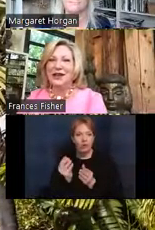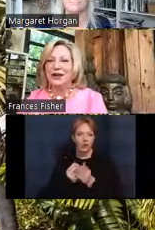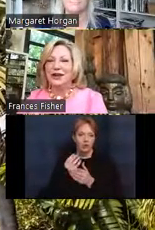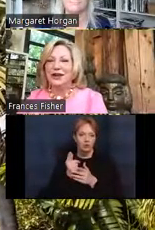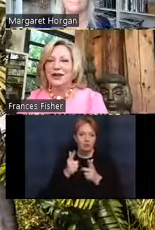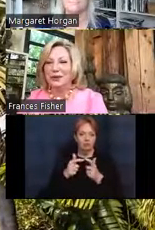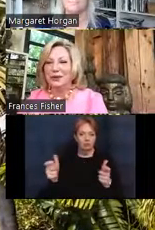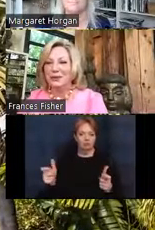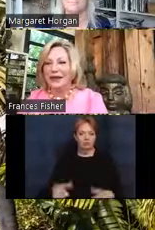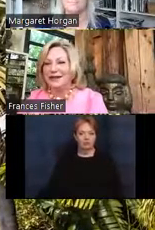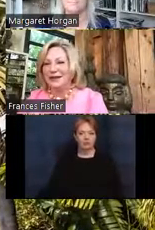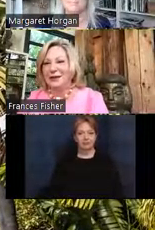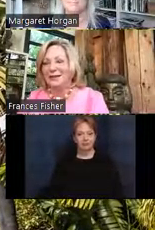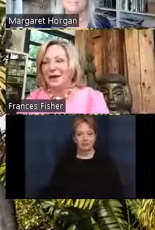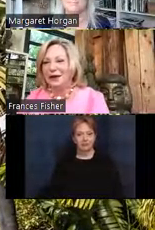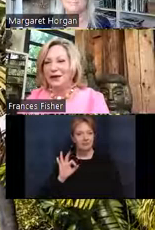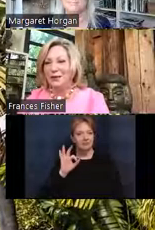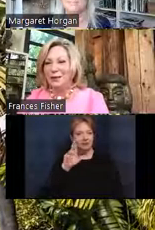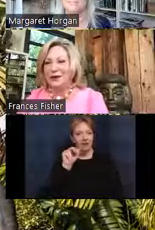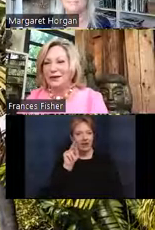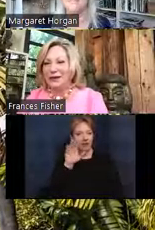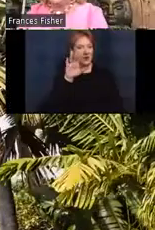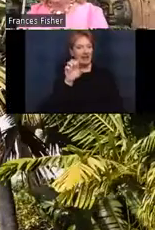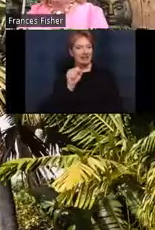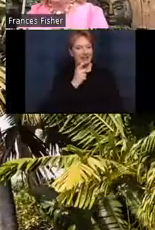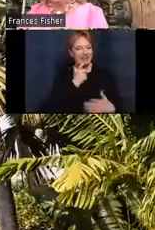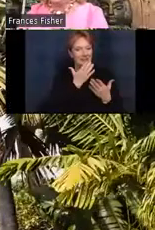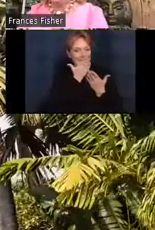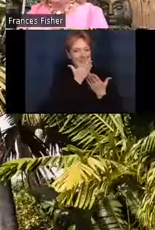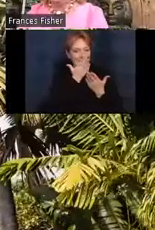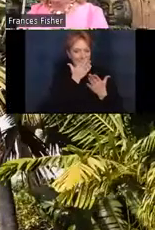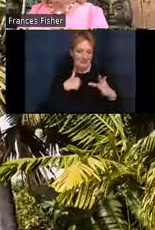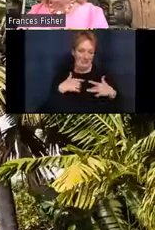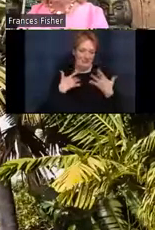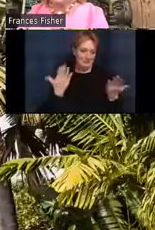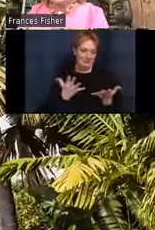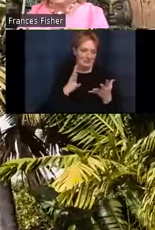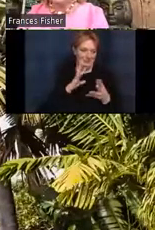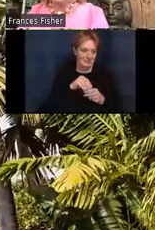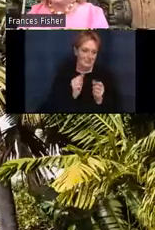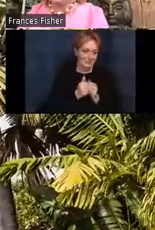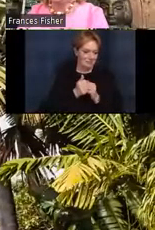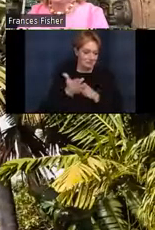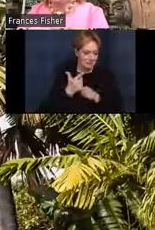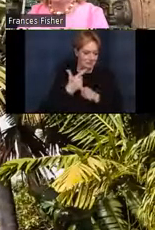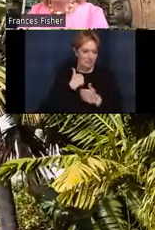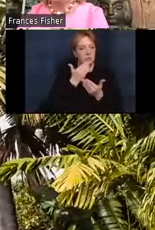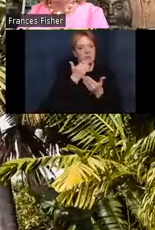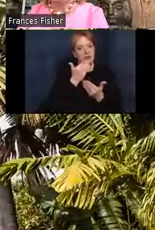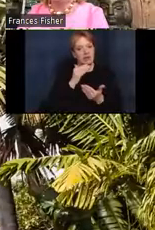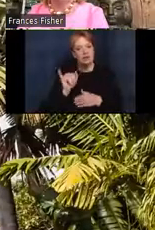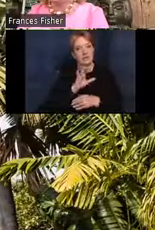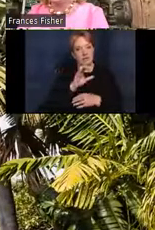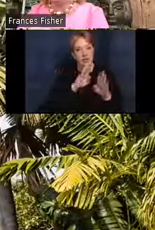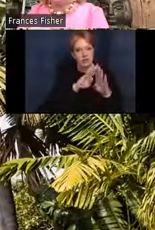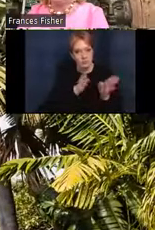Thank you, Mackenzie. We're so thrilled to be with you. We thank the James Castle House and